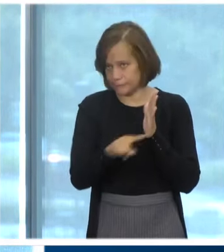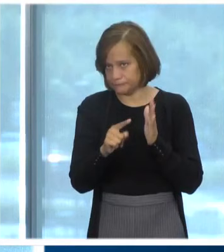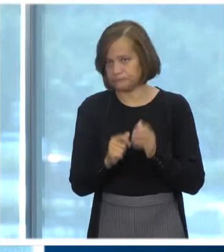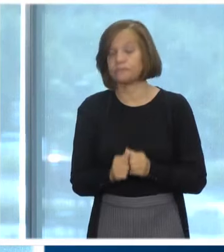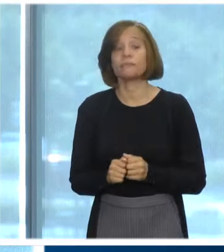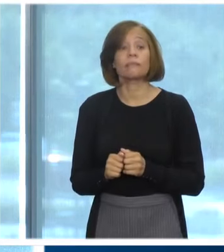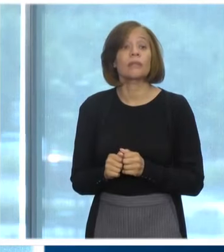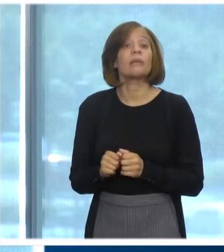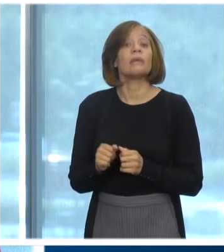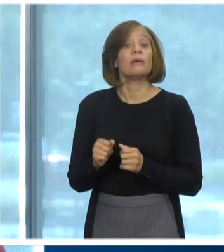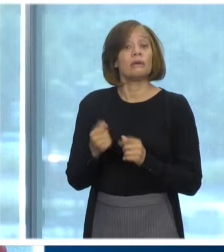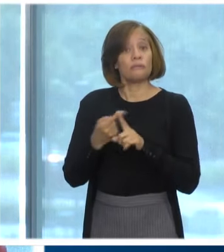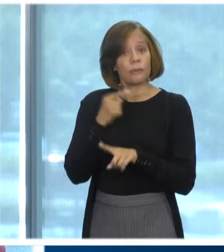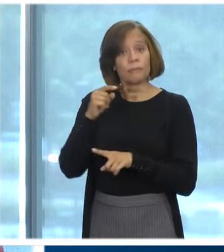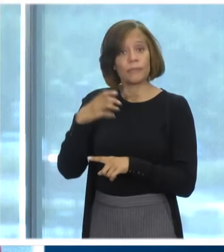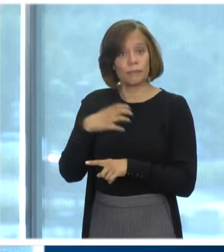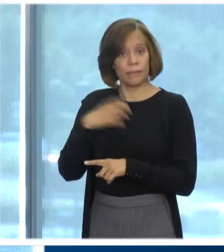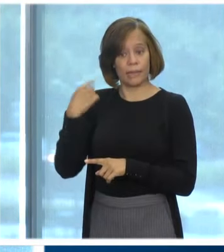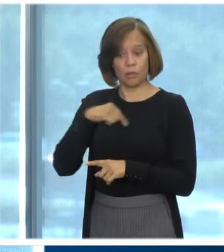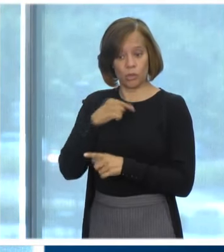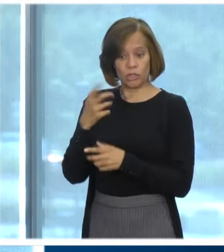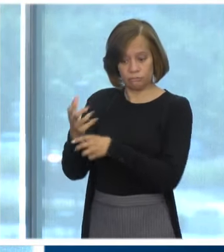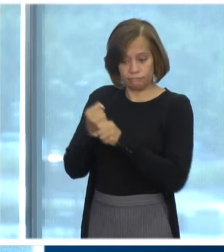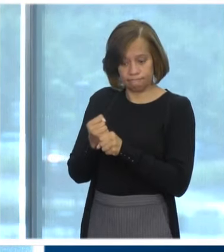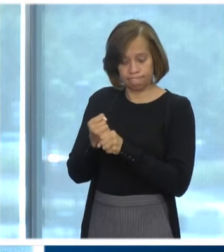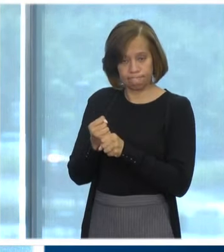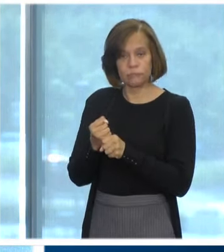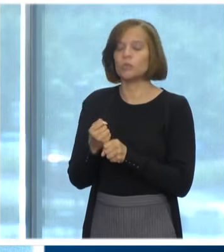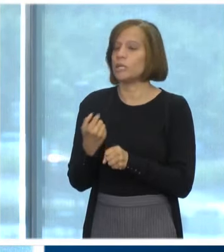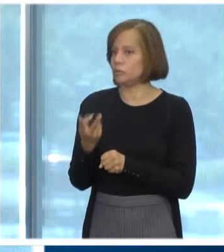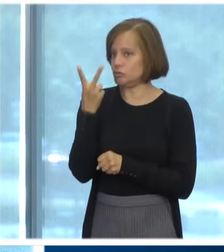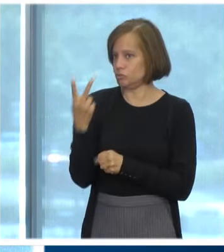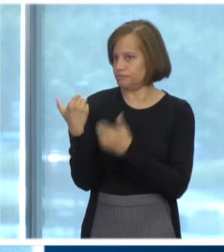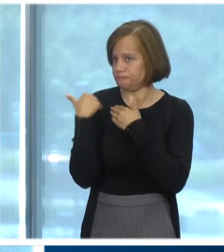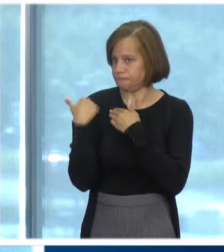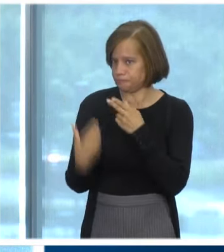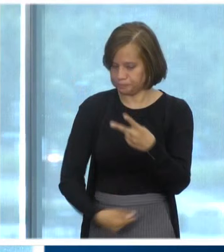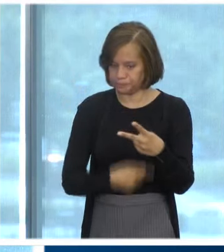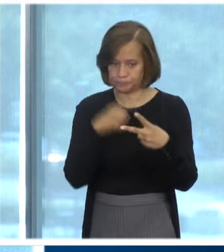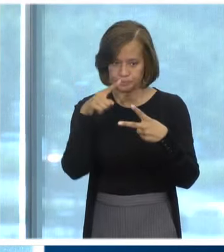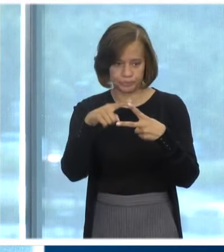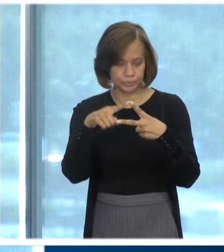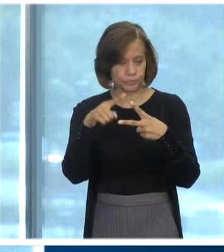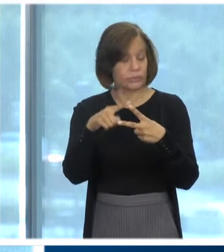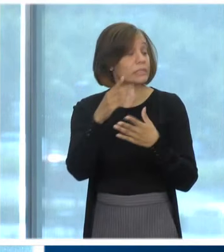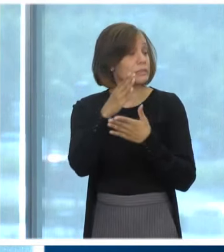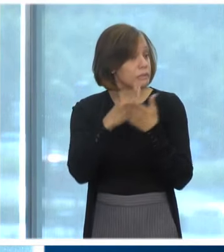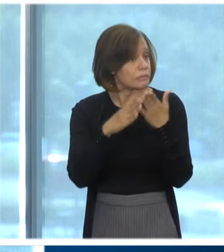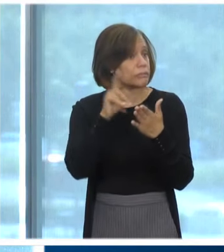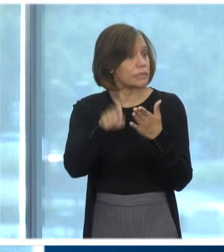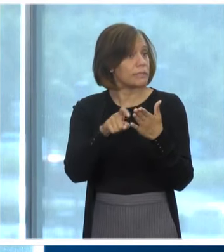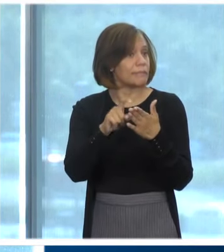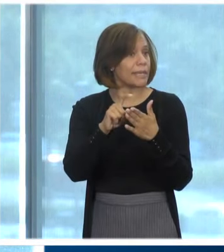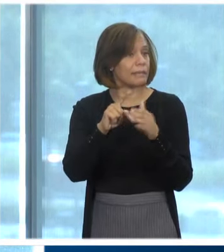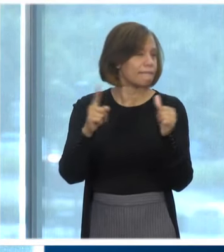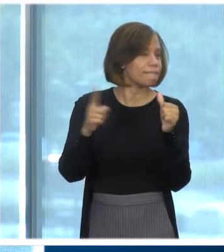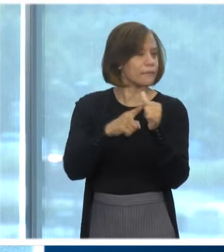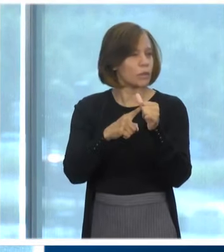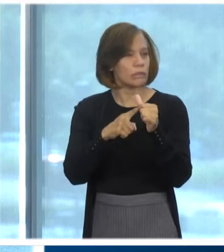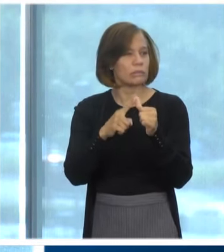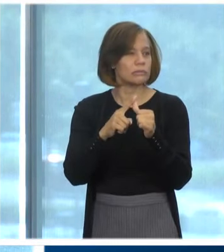were referred to us, we had two tasks. For some, we were asked to make an initial determination about whether the